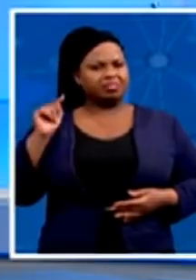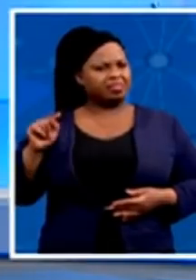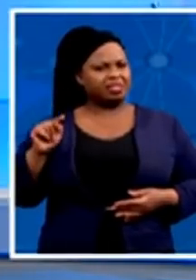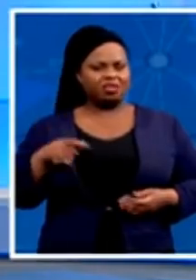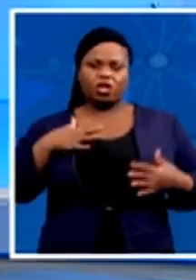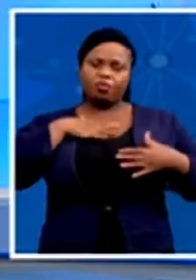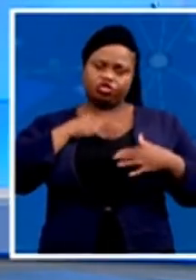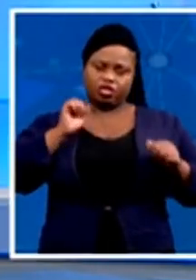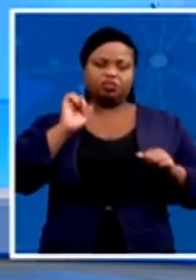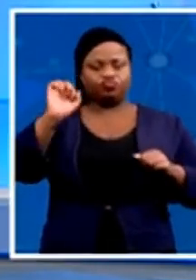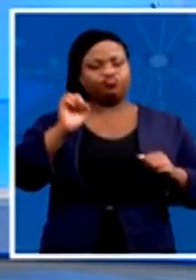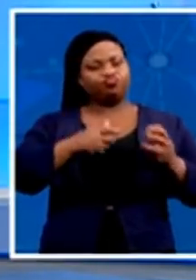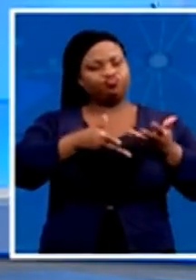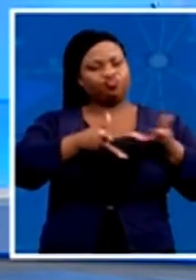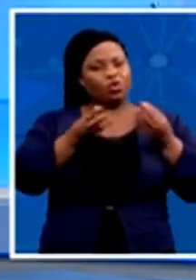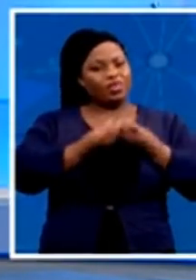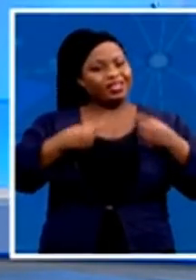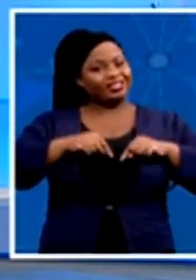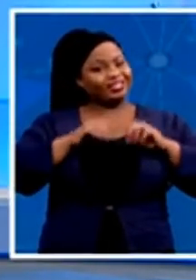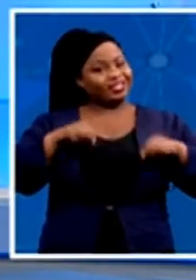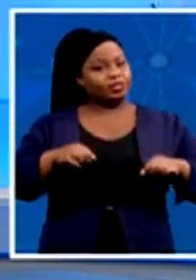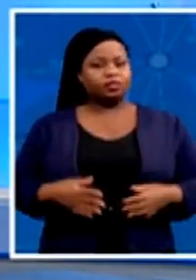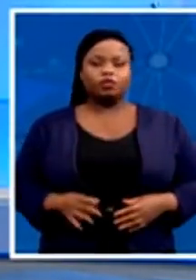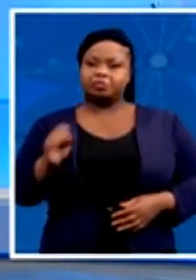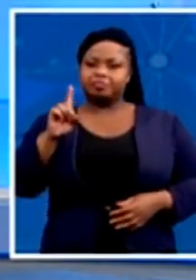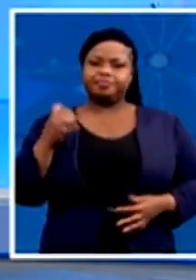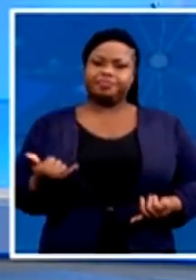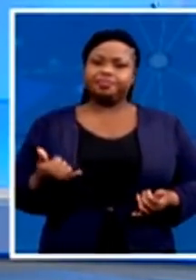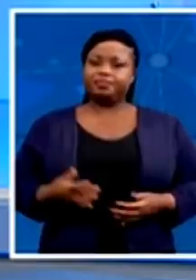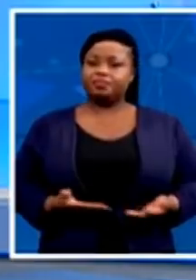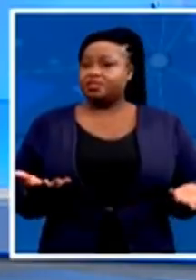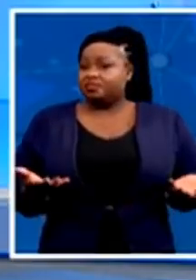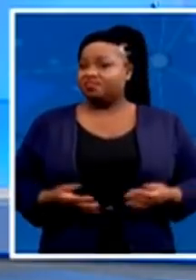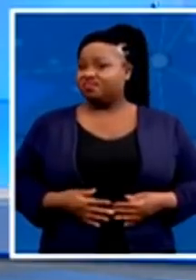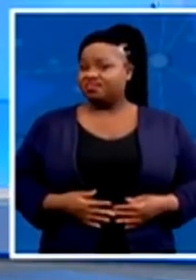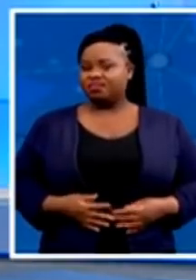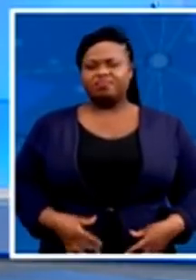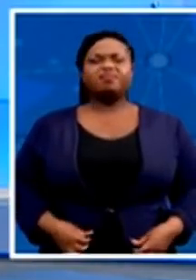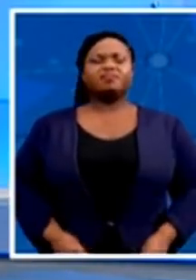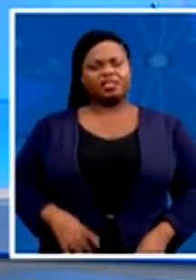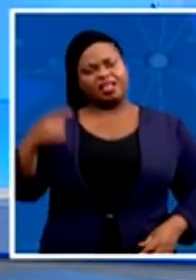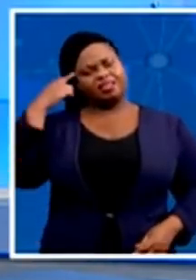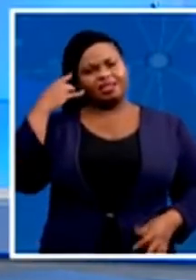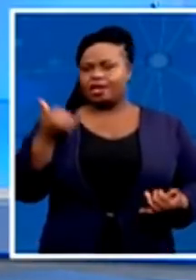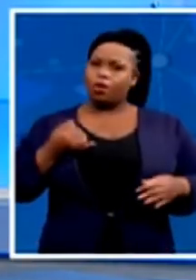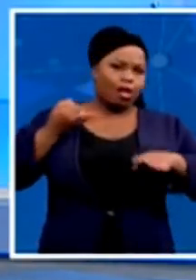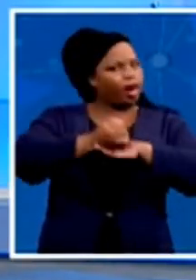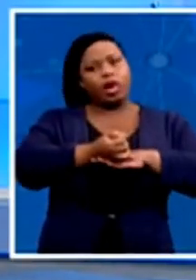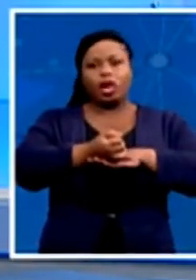with the question today, but I think people are already rushing into the merits of